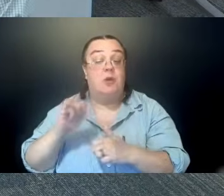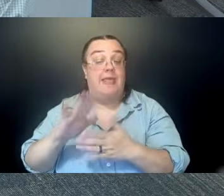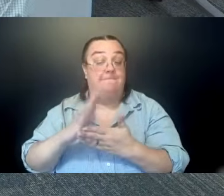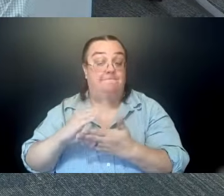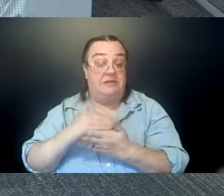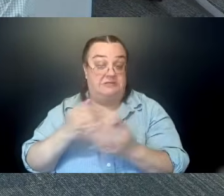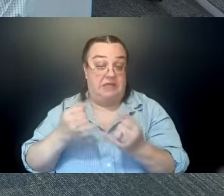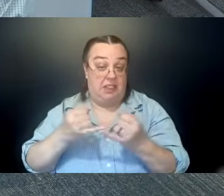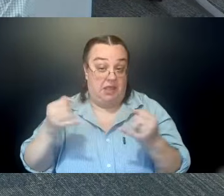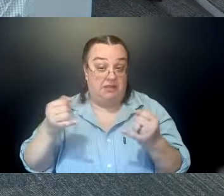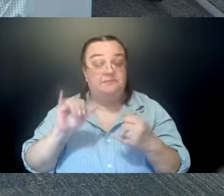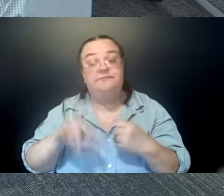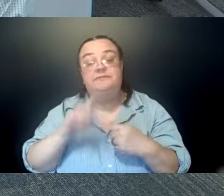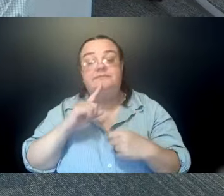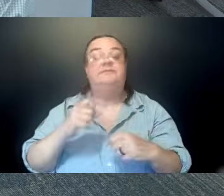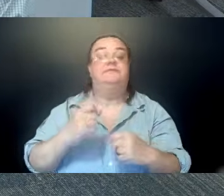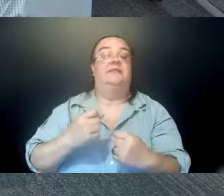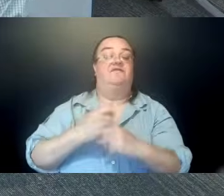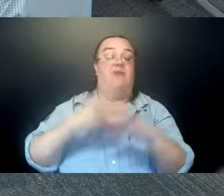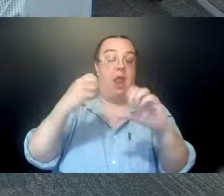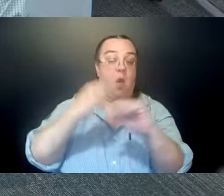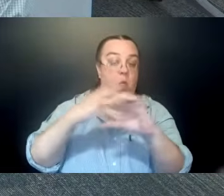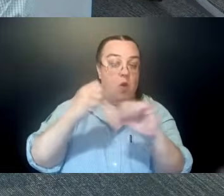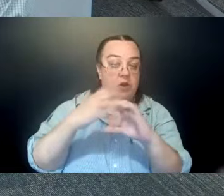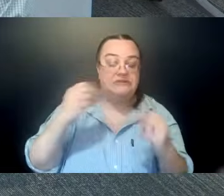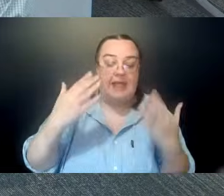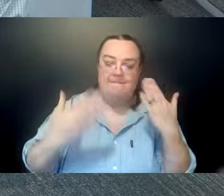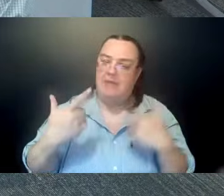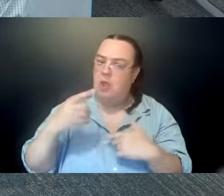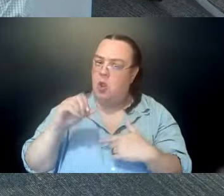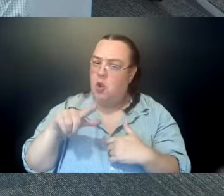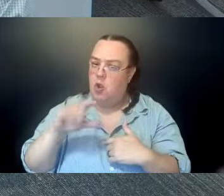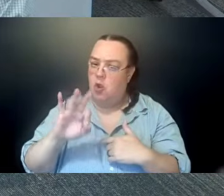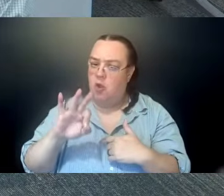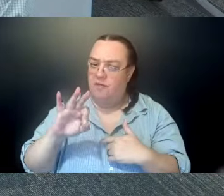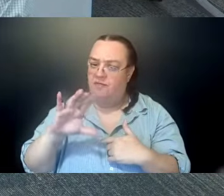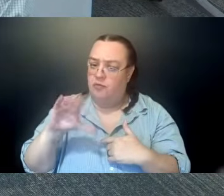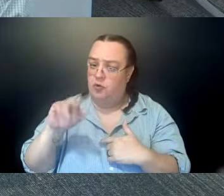is fireworks and possibly golf carts, is that correct?